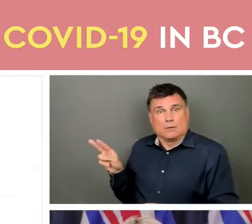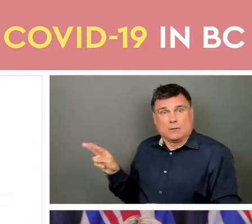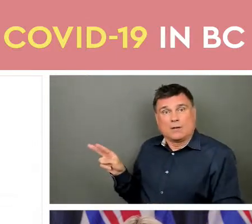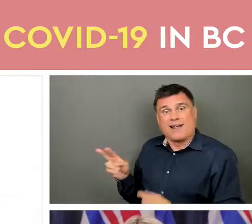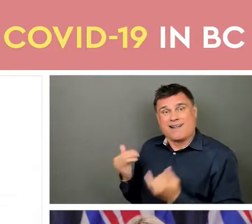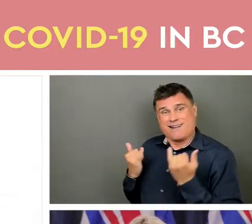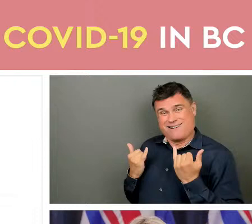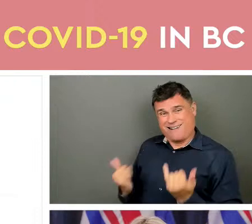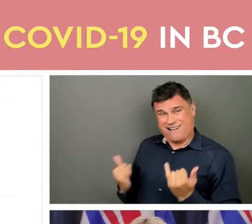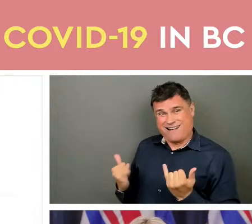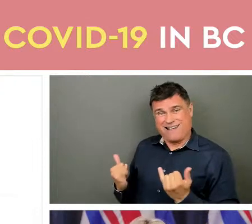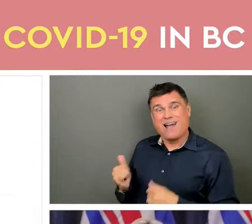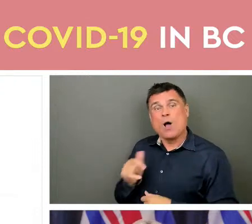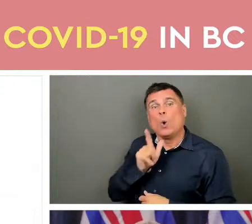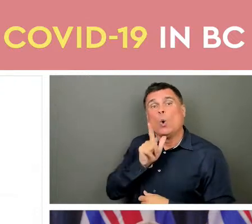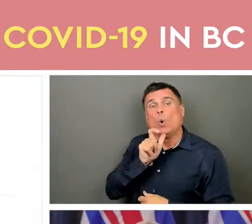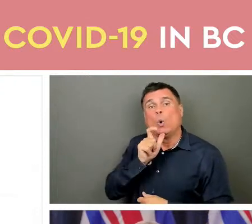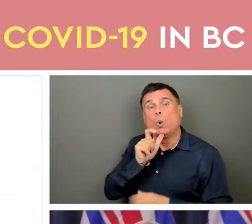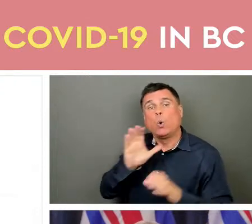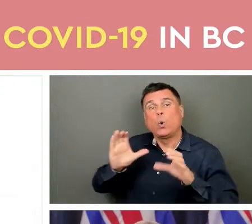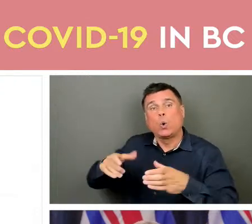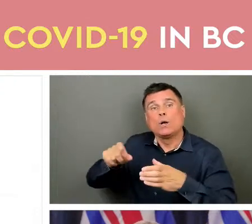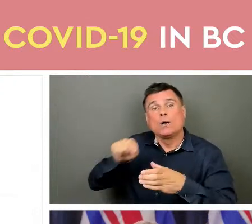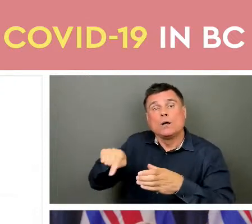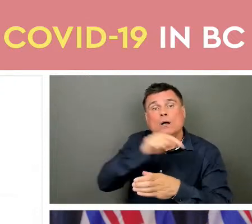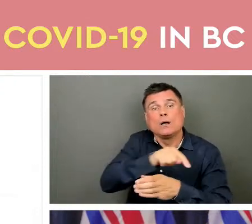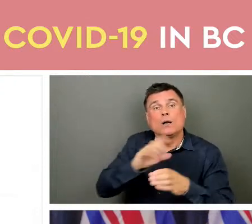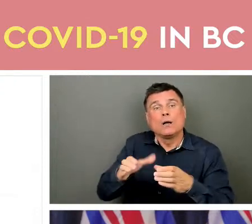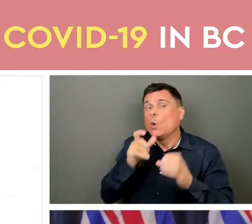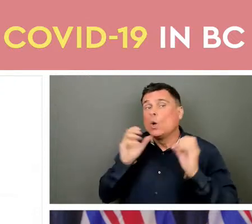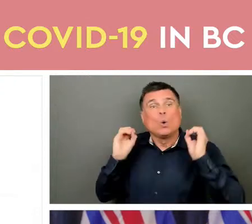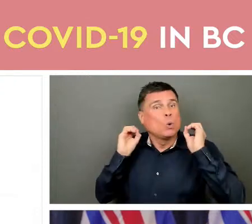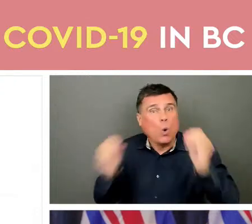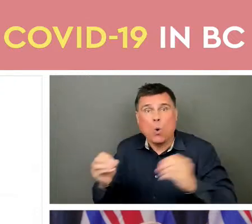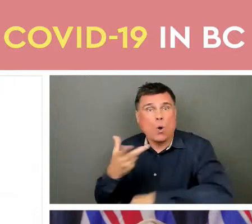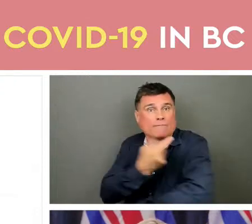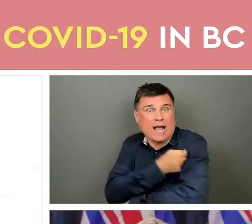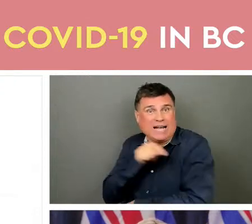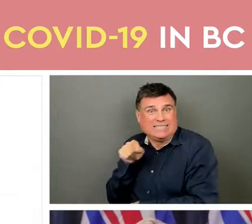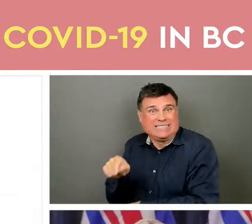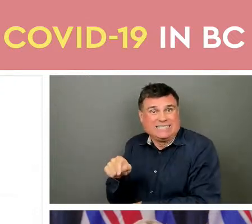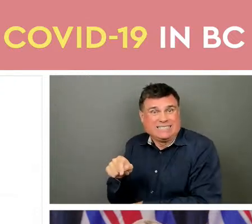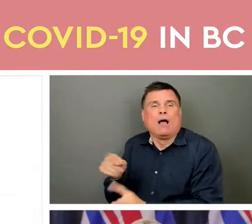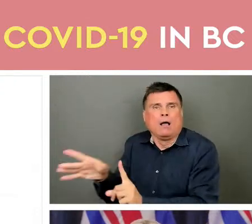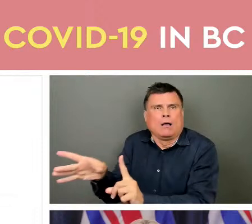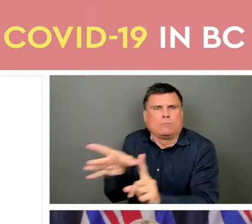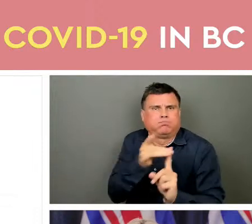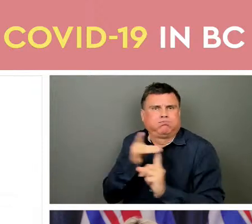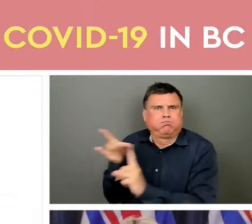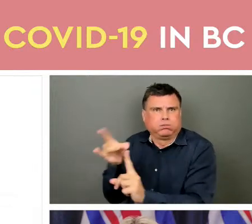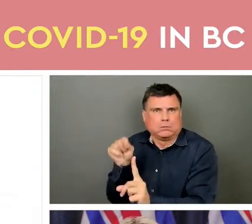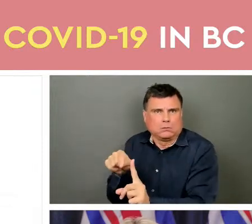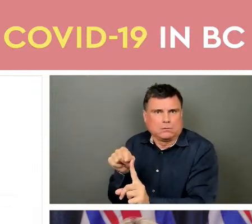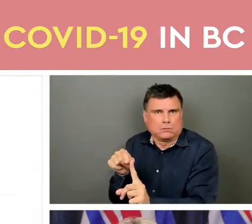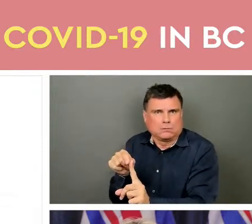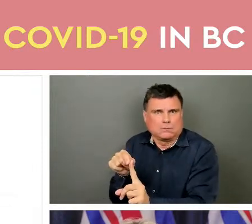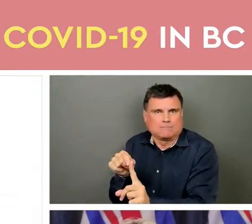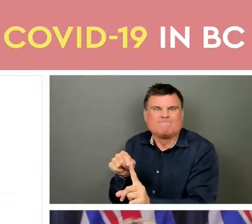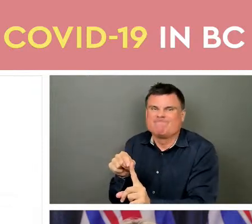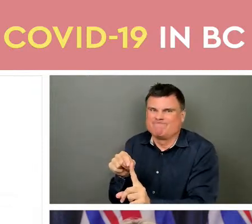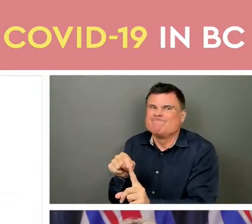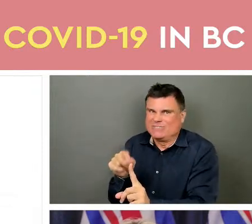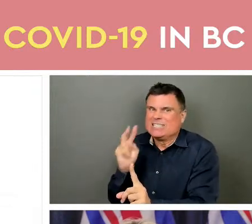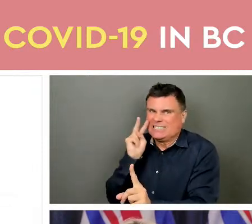rapidly amongst pockets of people who are unvaccinated. We see this very clearly in this cases per 100,000 and in